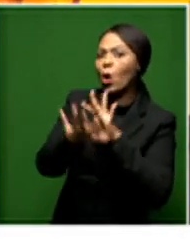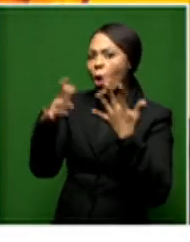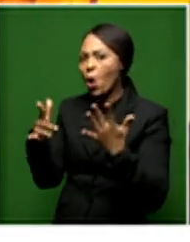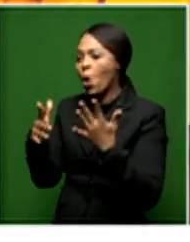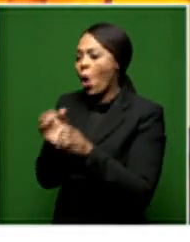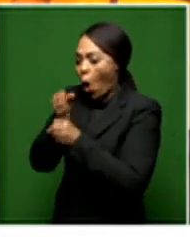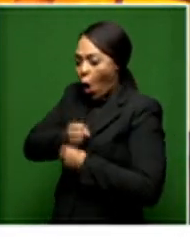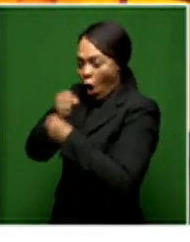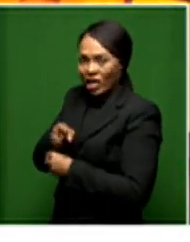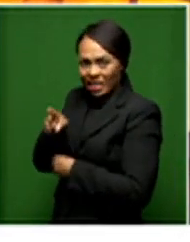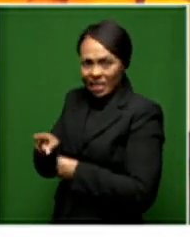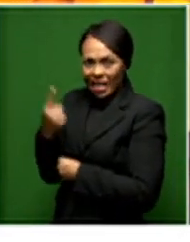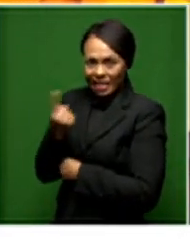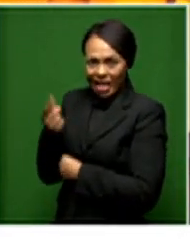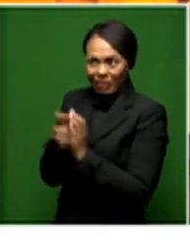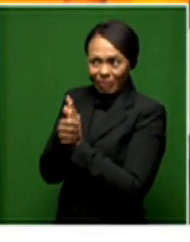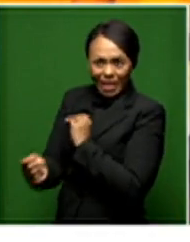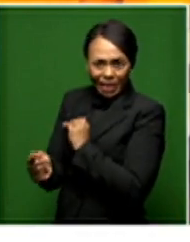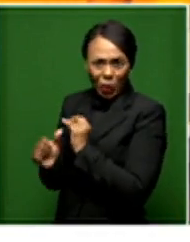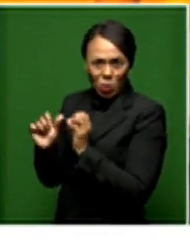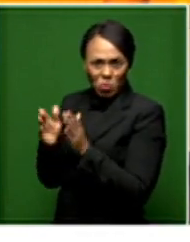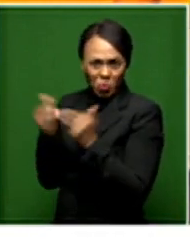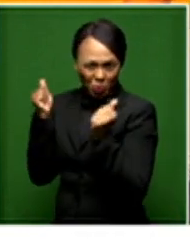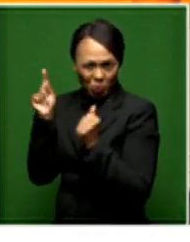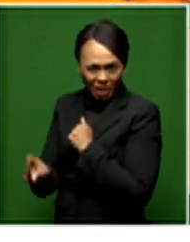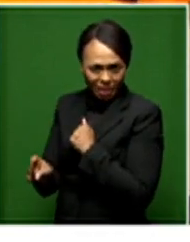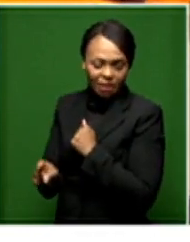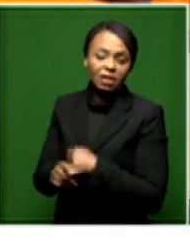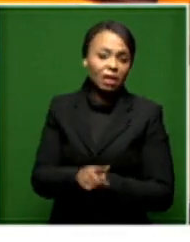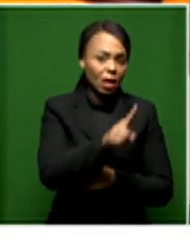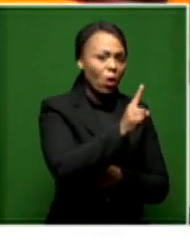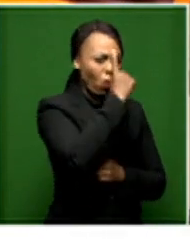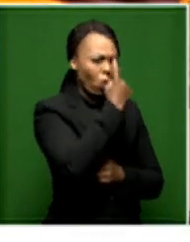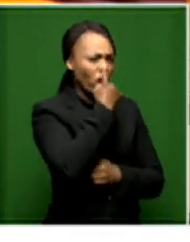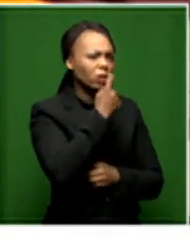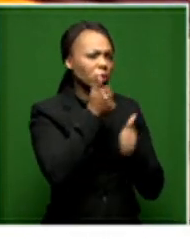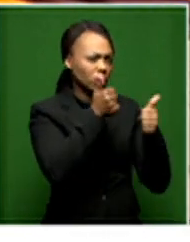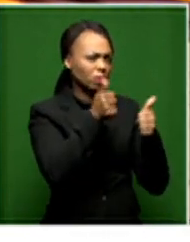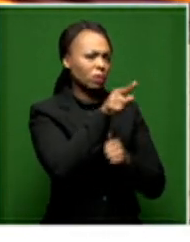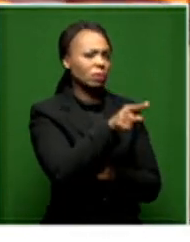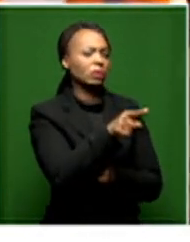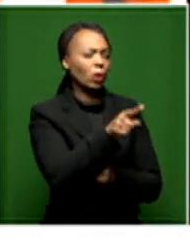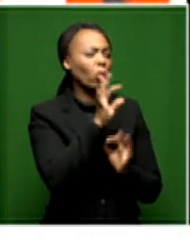horse? It's a really good question that you ask and one that people often